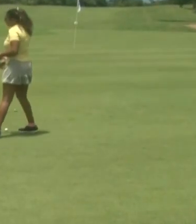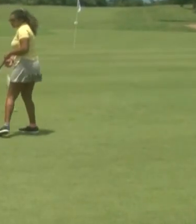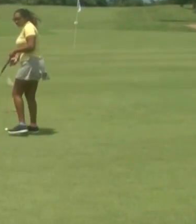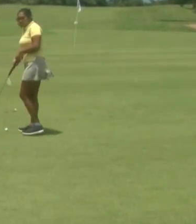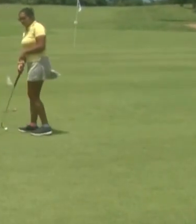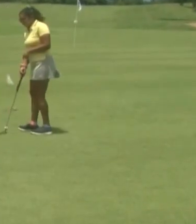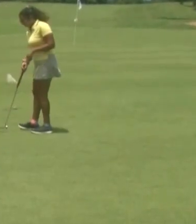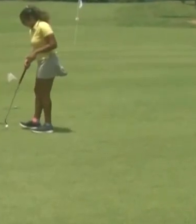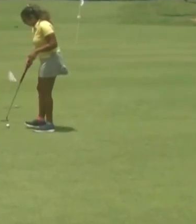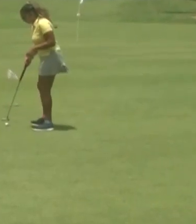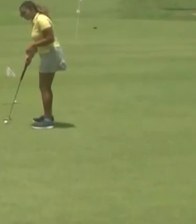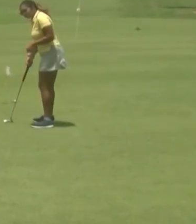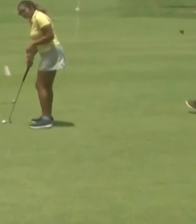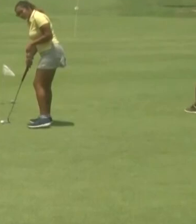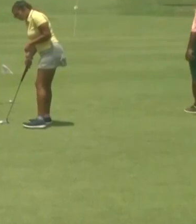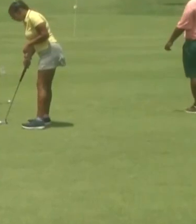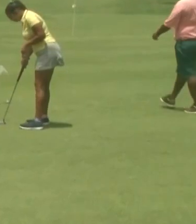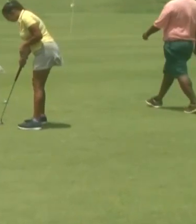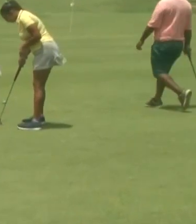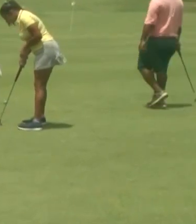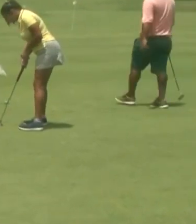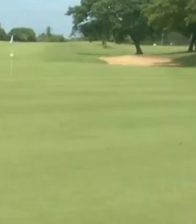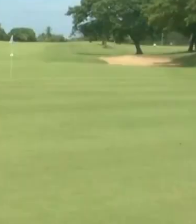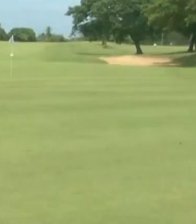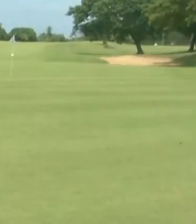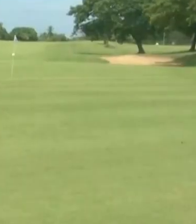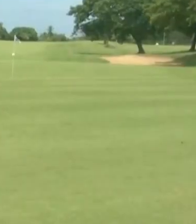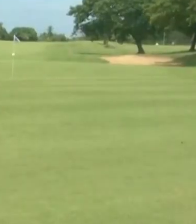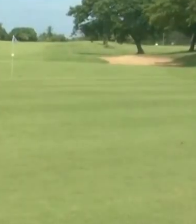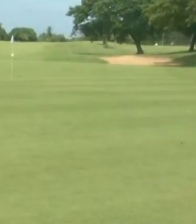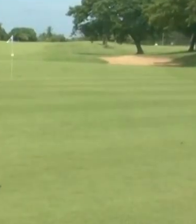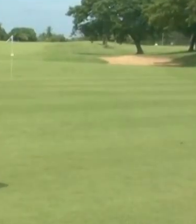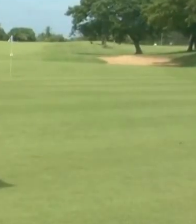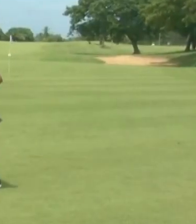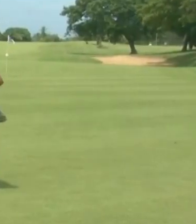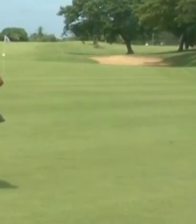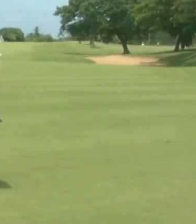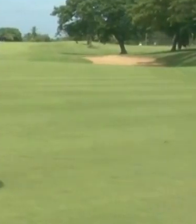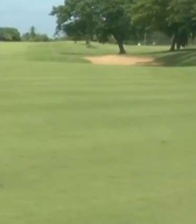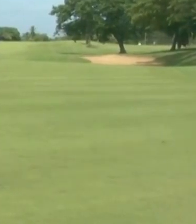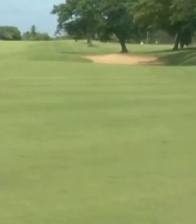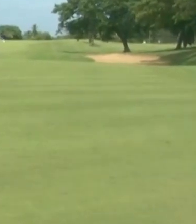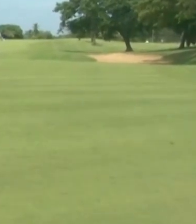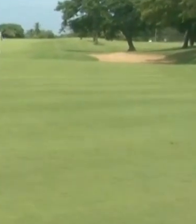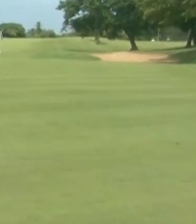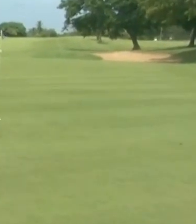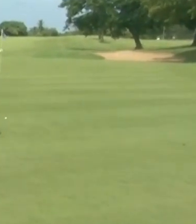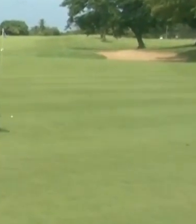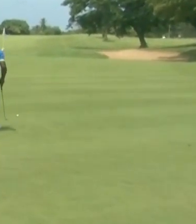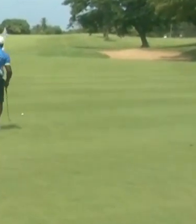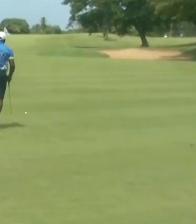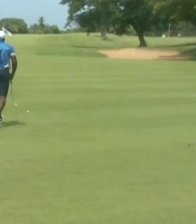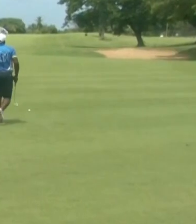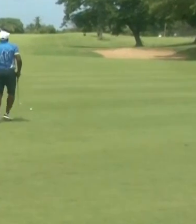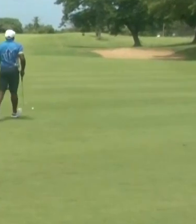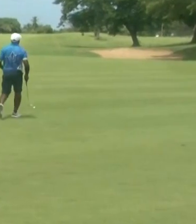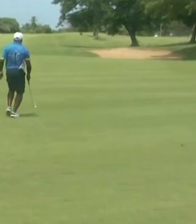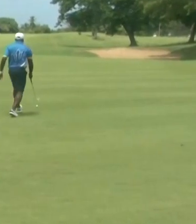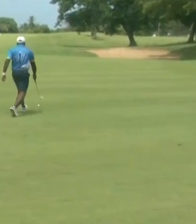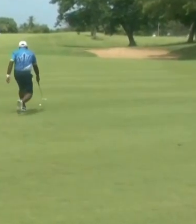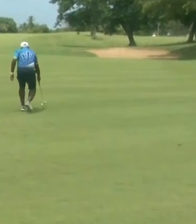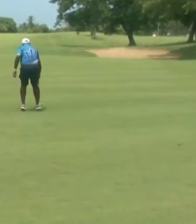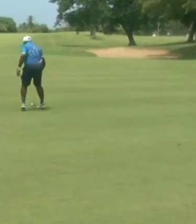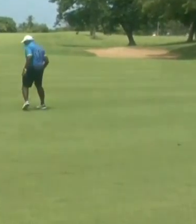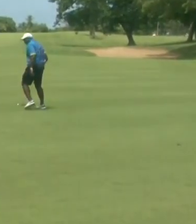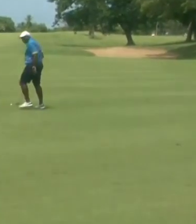players can also earn World Amateur Golf ranking points. BGA Vice President and Tournament Director David Phillips says the